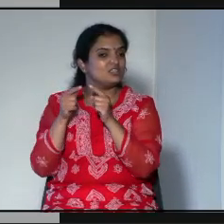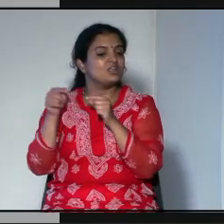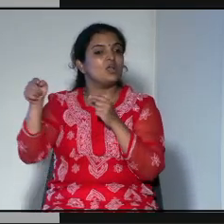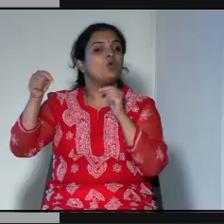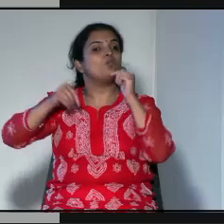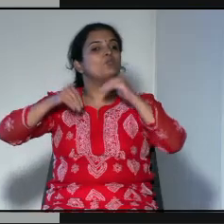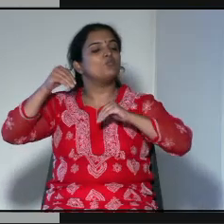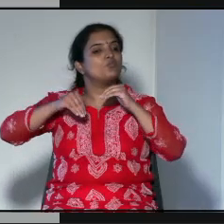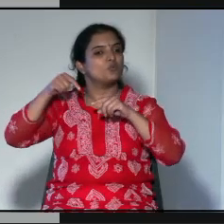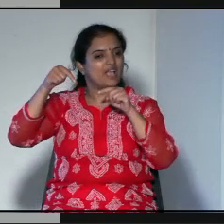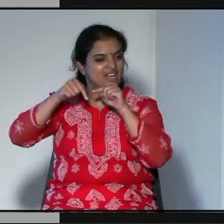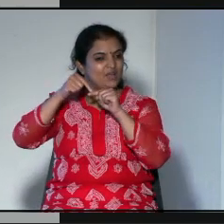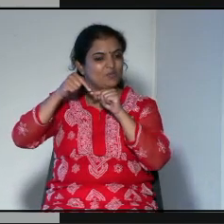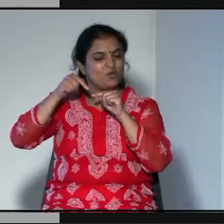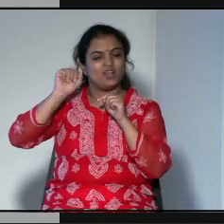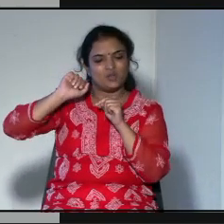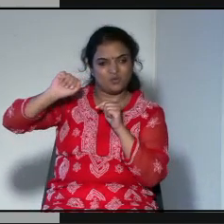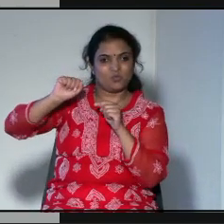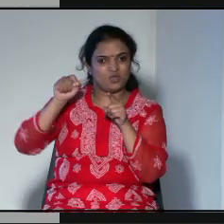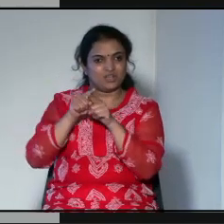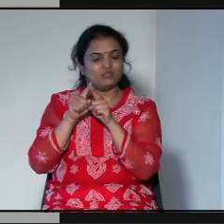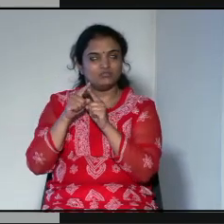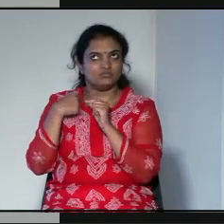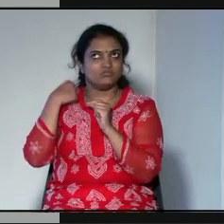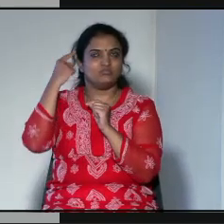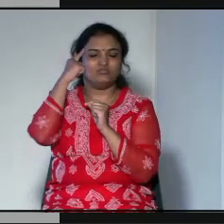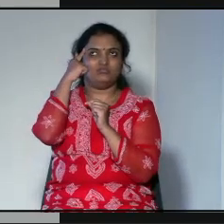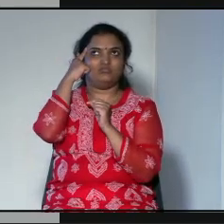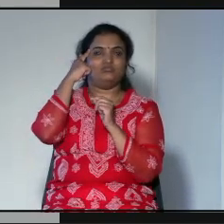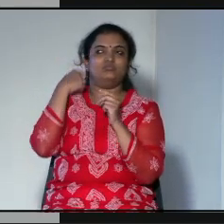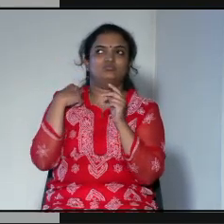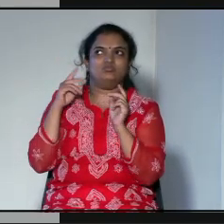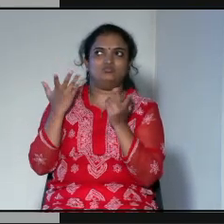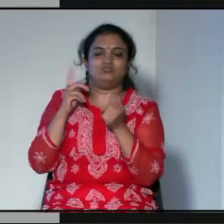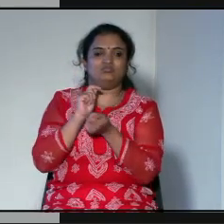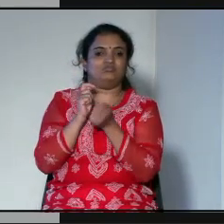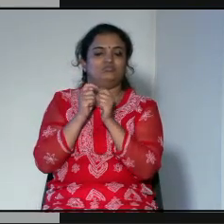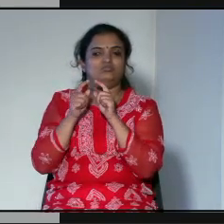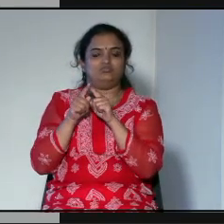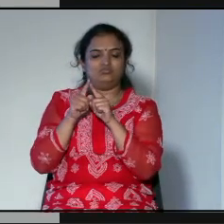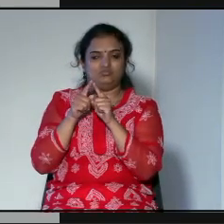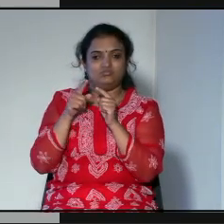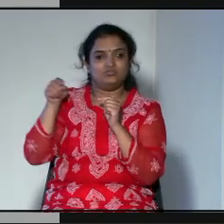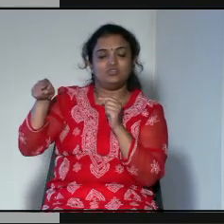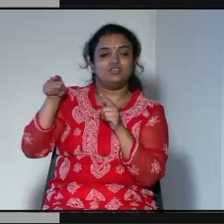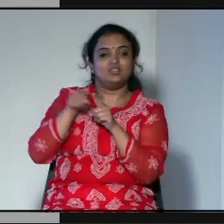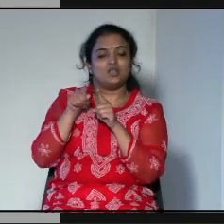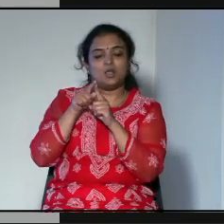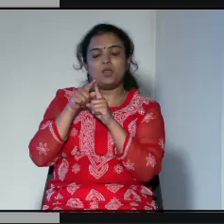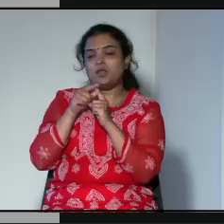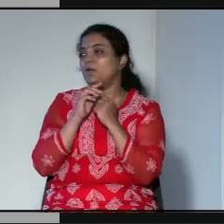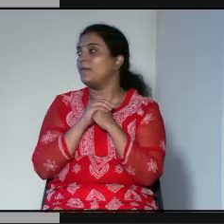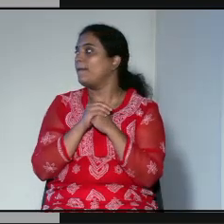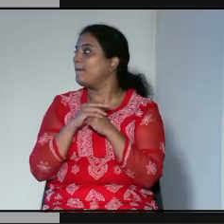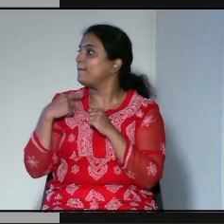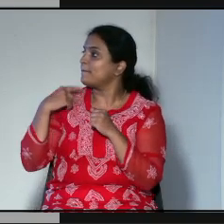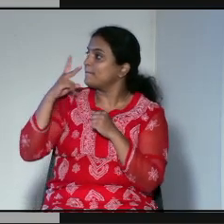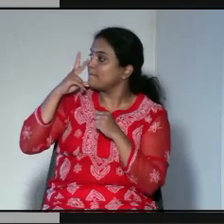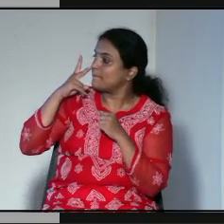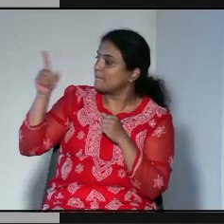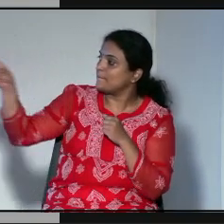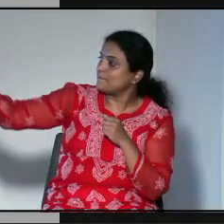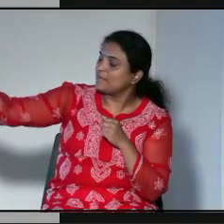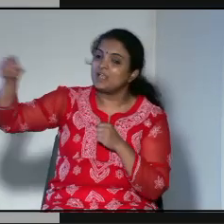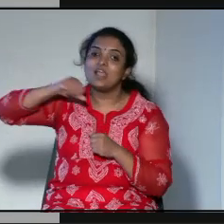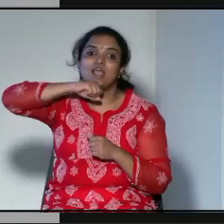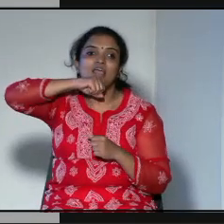royalty, had made the deposed and jailed king of Bastar, Praveet Chandra Bhanjdeo, who we see here in a younger